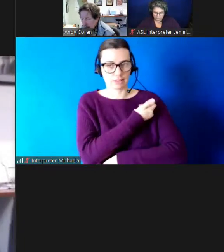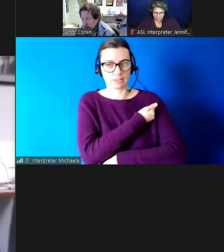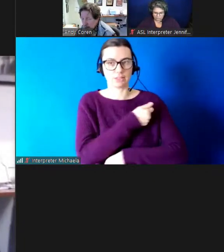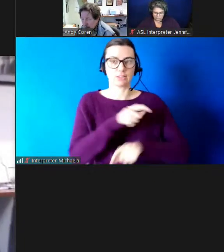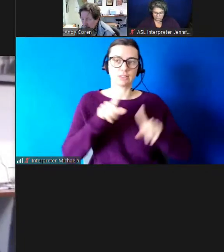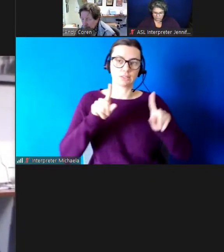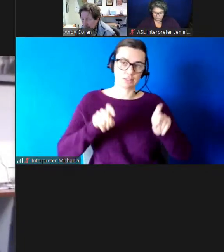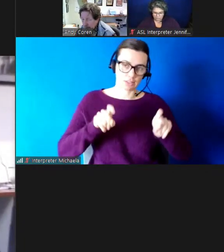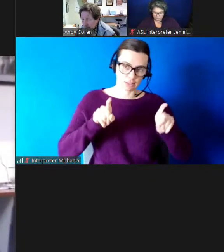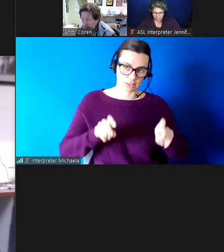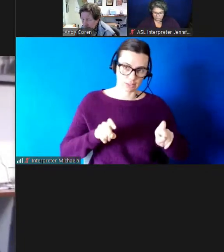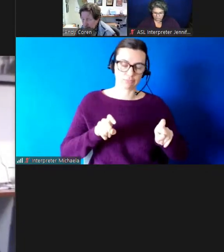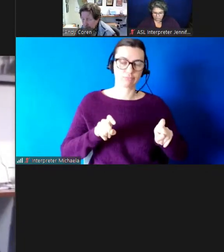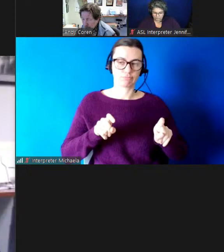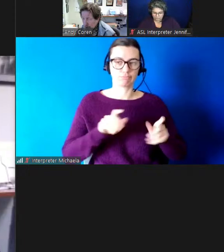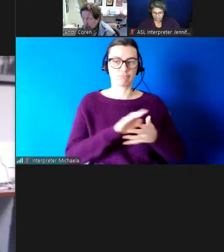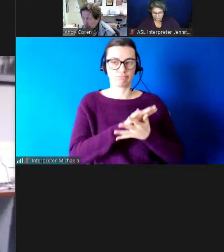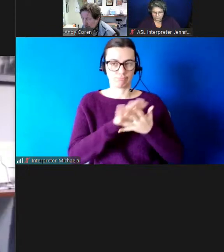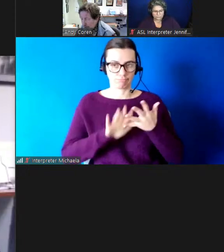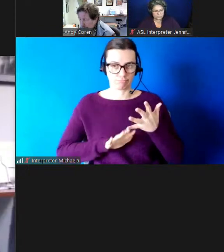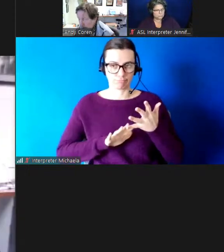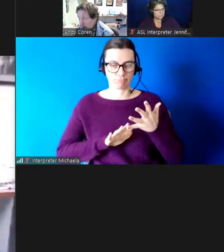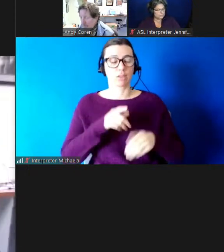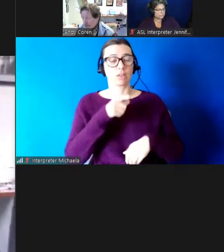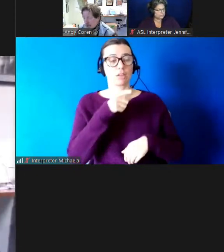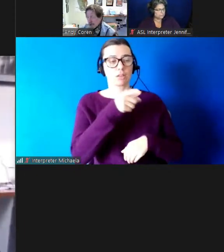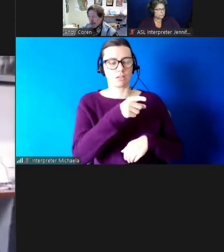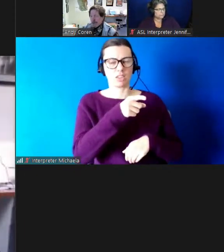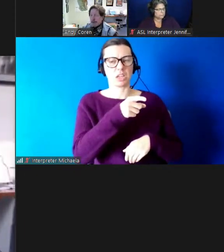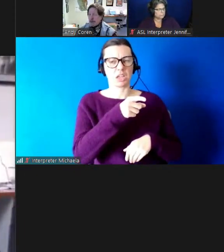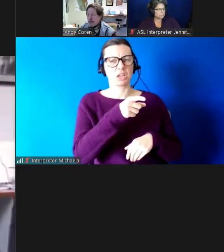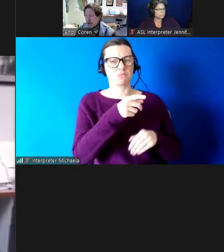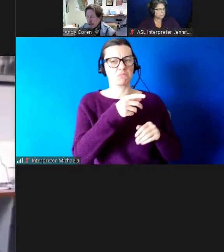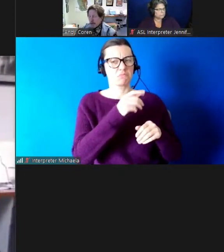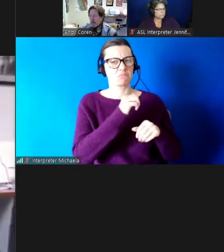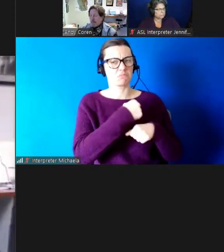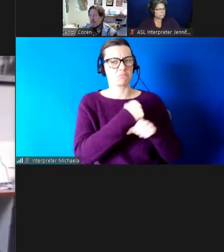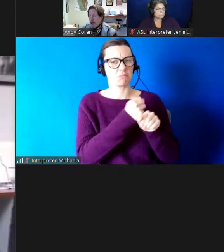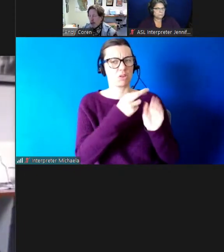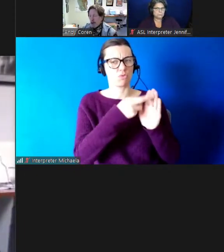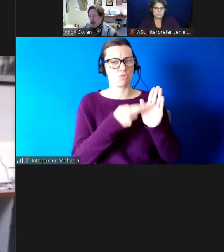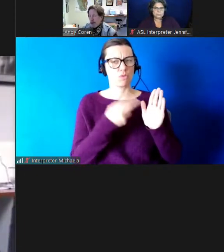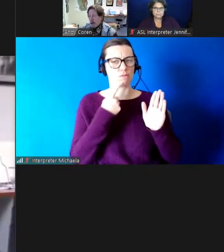testing, and they do it for certain groups for certain reasons.